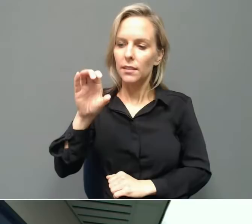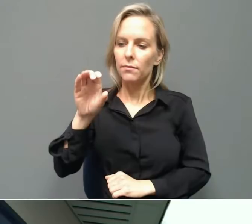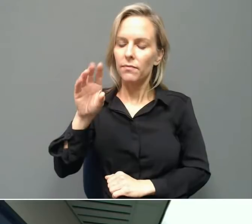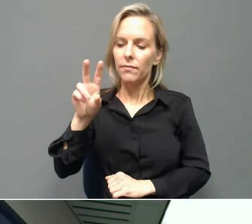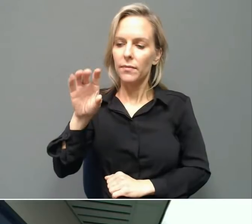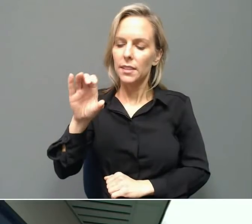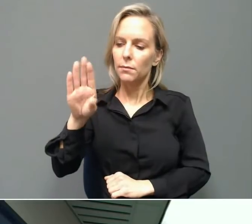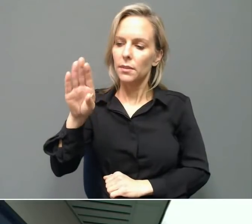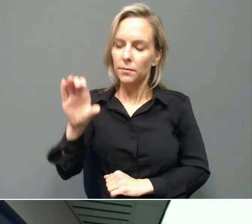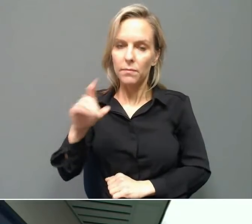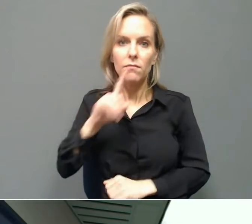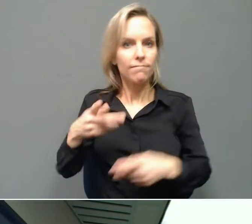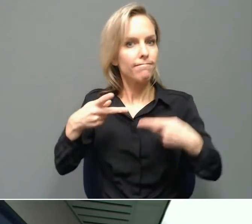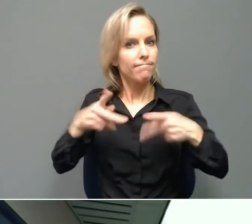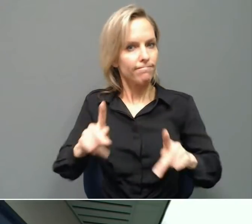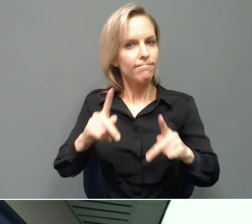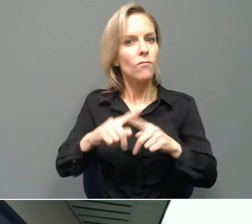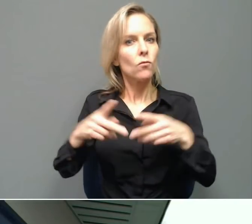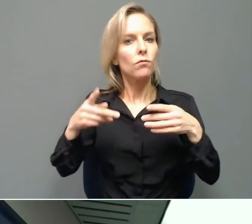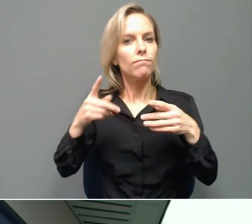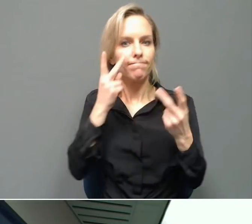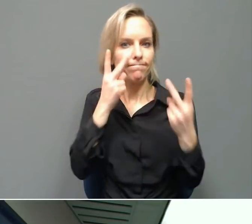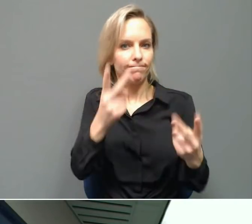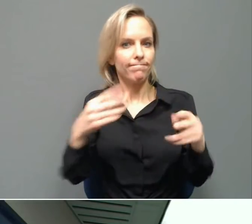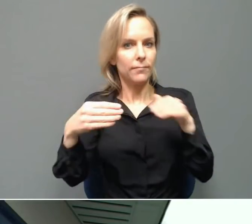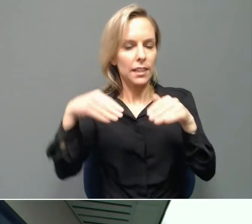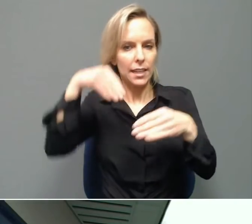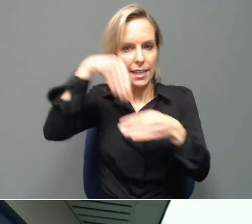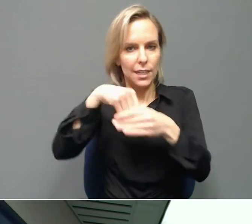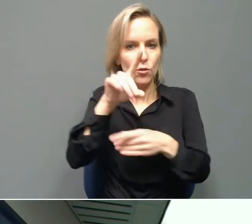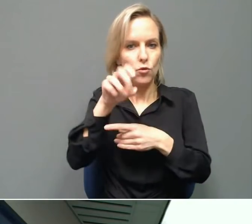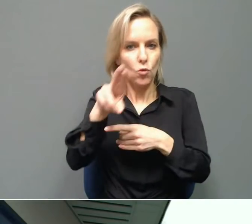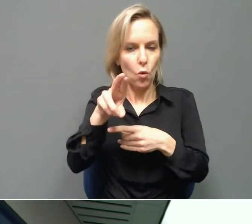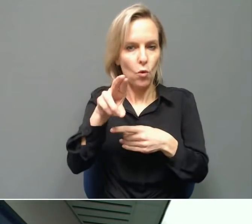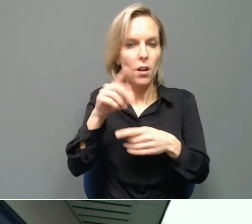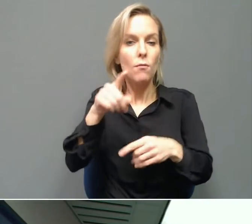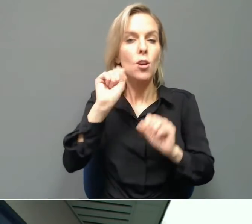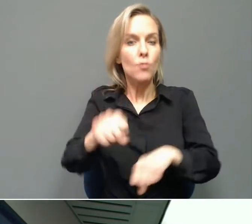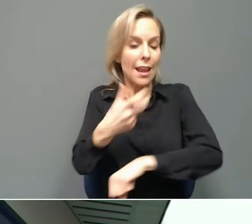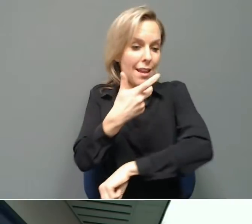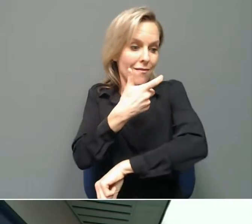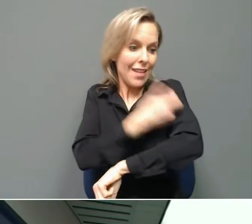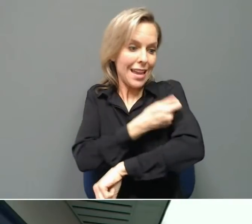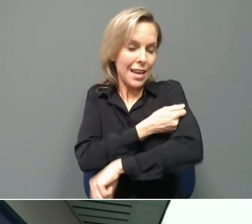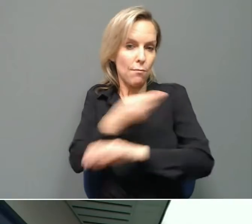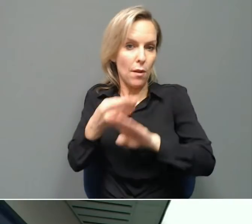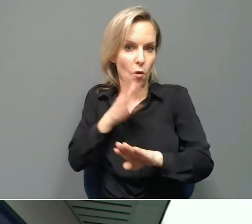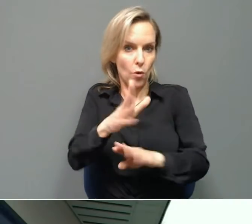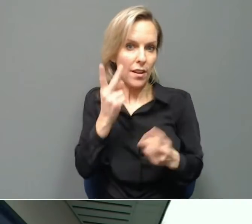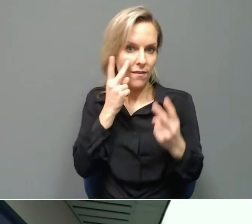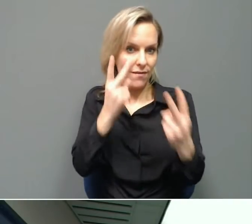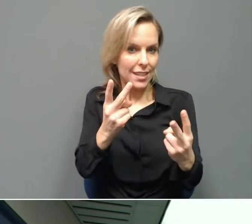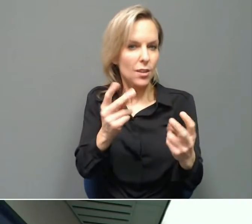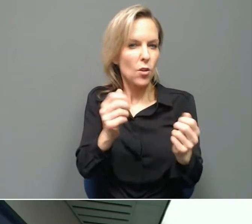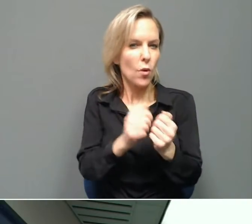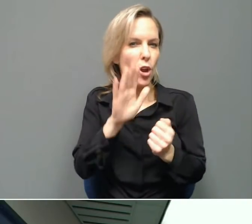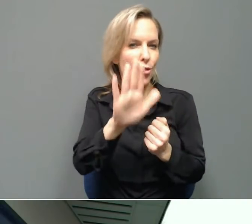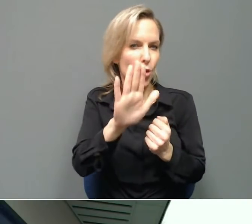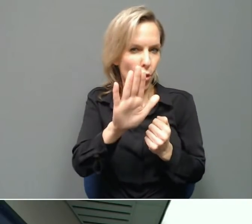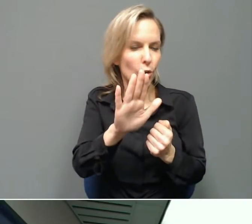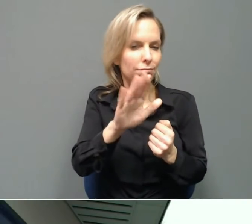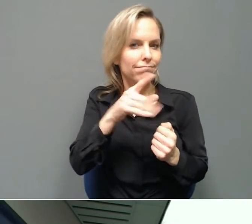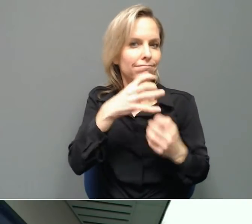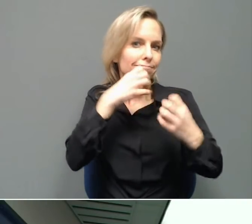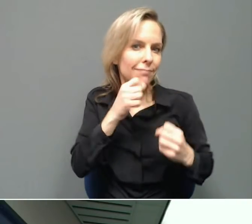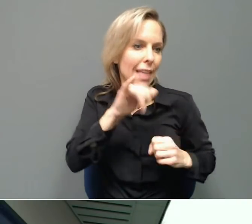visitation. And just a reminder, getting vaccinated before your visit with your loved one is the safest way you can visit